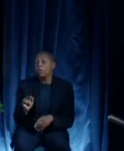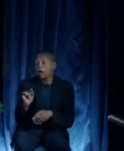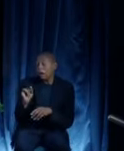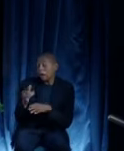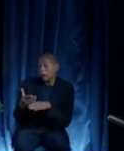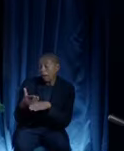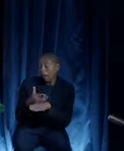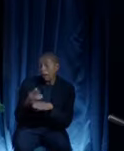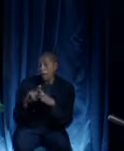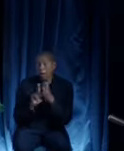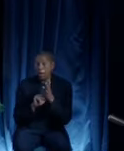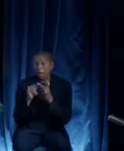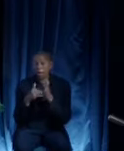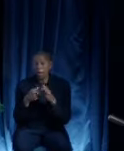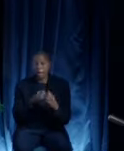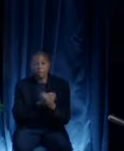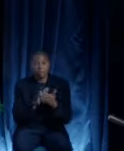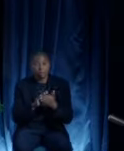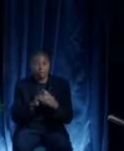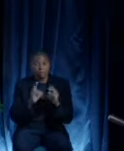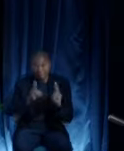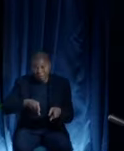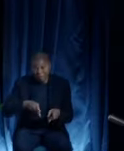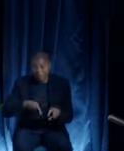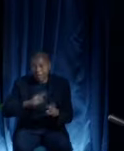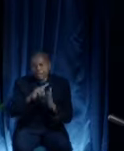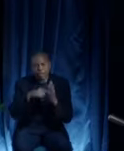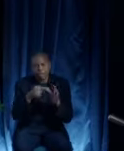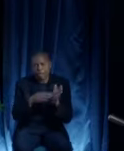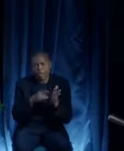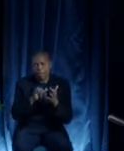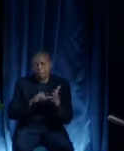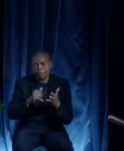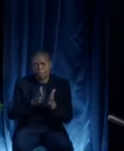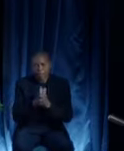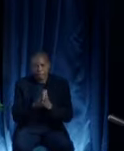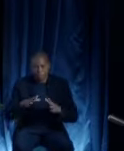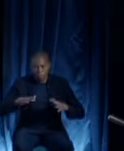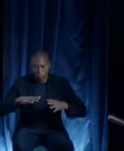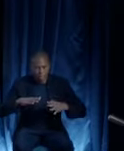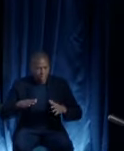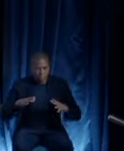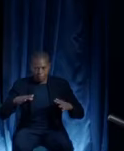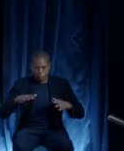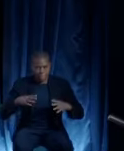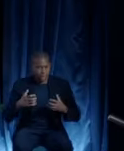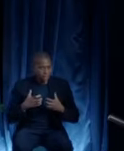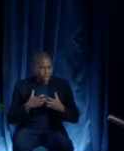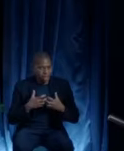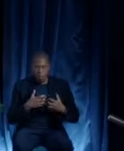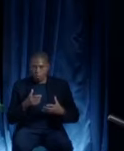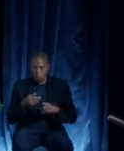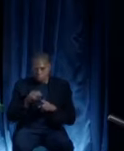Elizabeth's death, there is a network of English supporters of his claim.